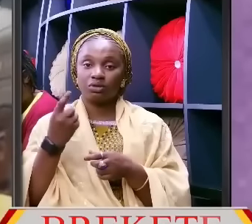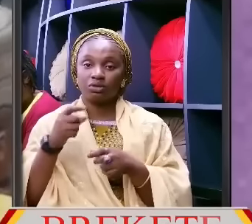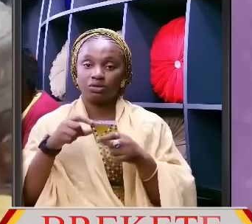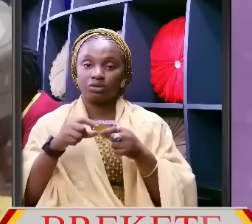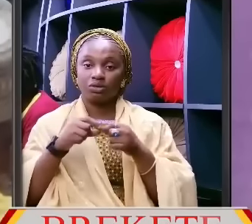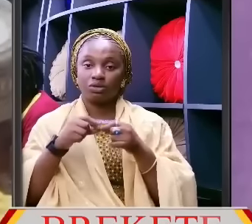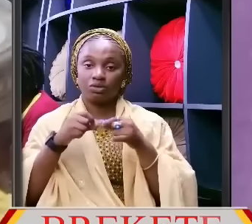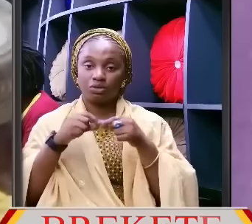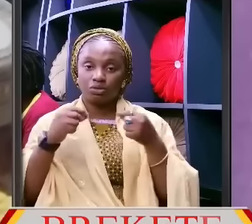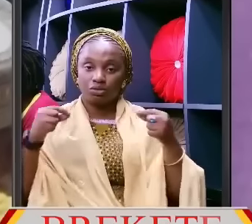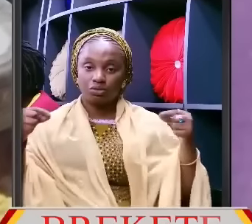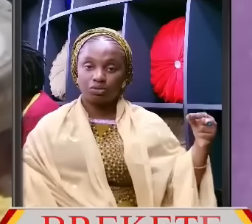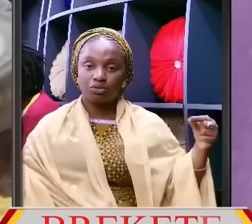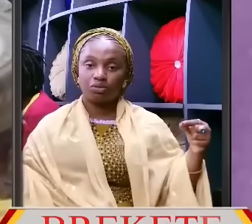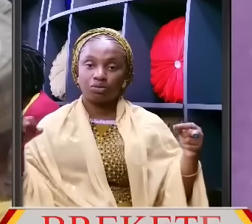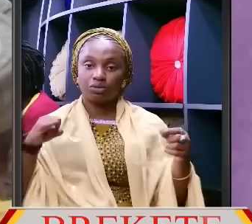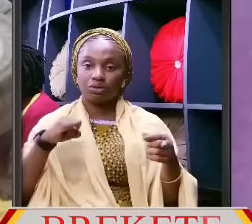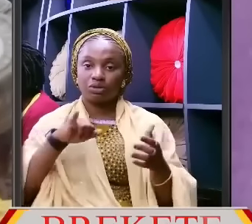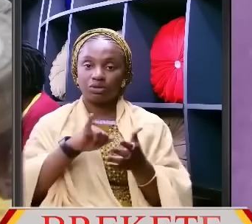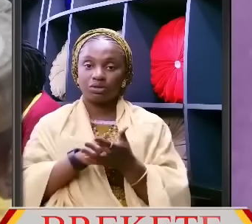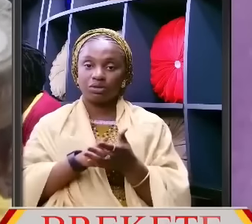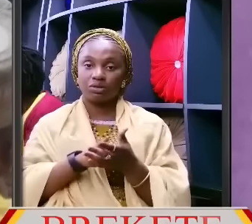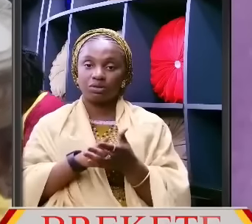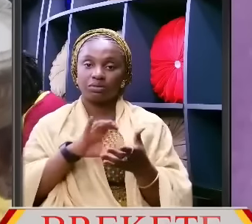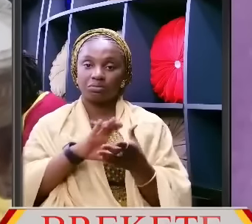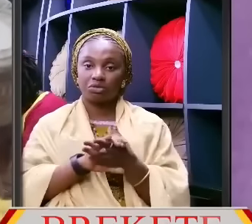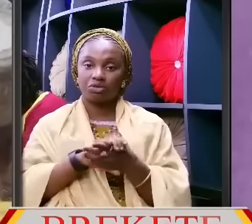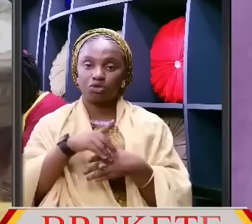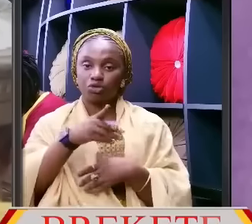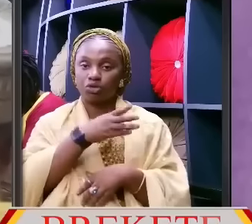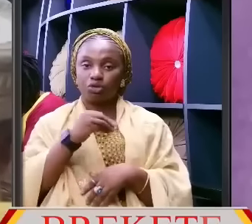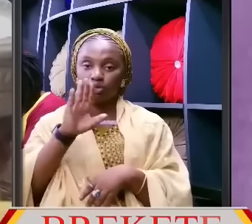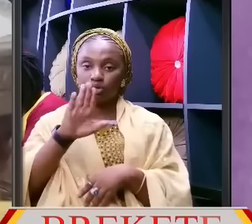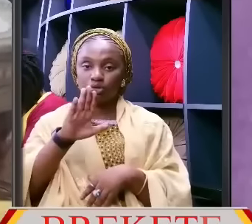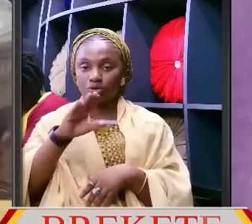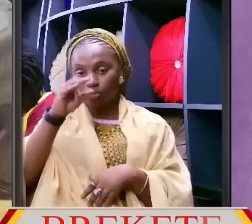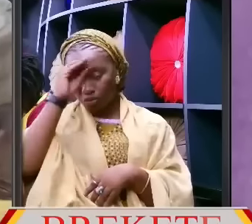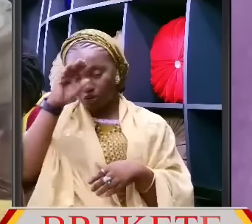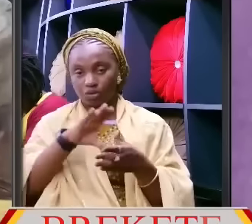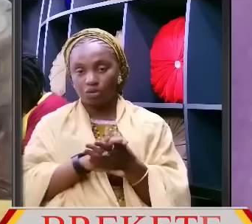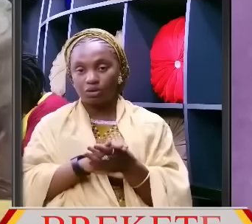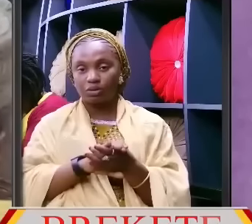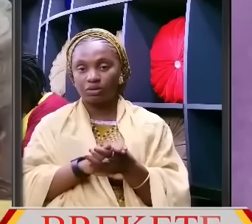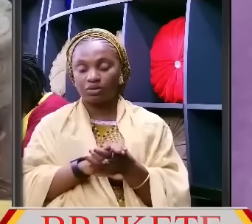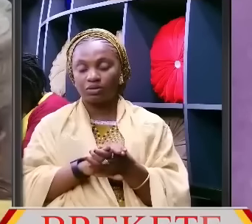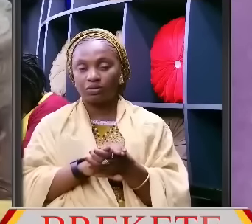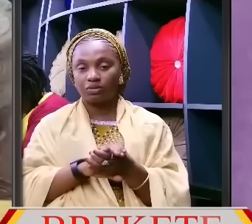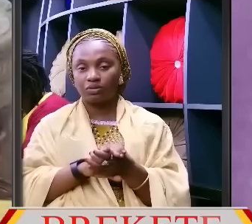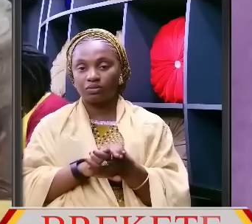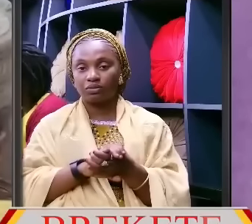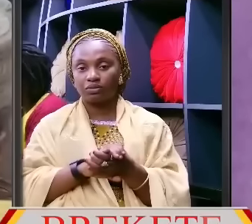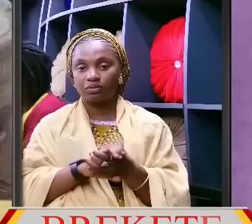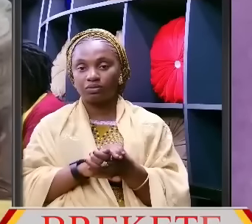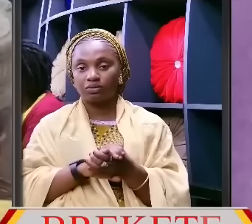rope we tie una together in that marriage, the day where your husband talks, say, you no do again,